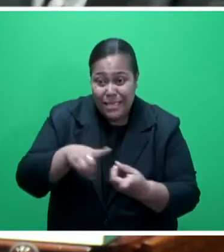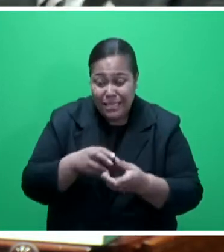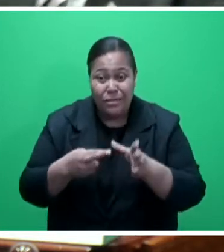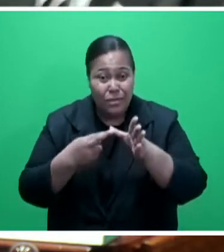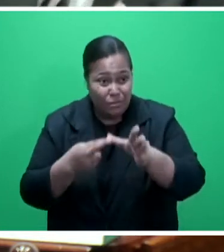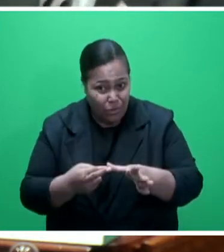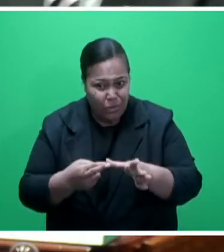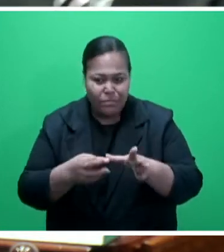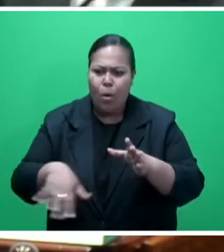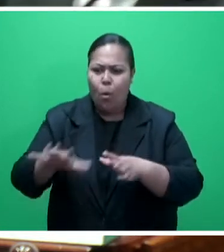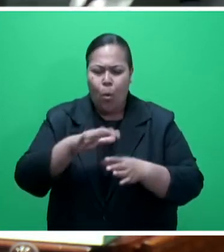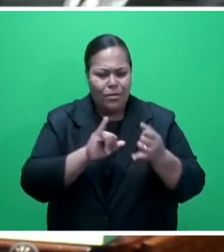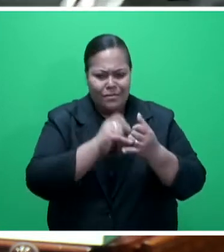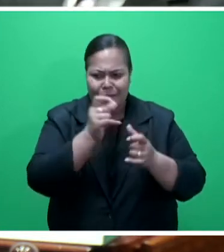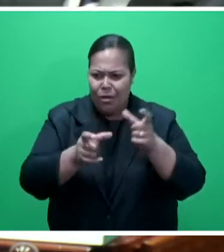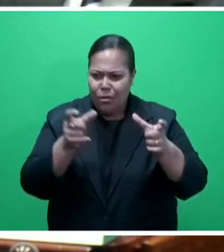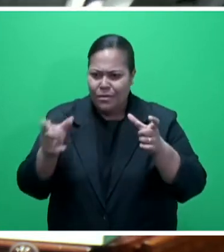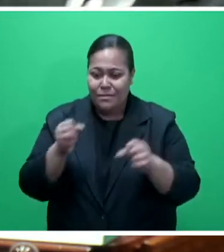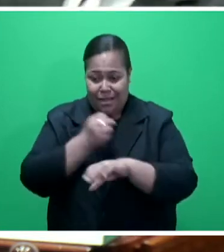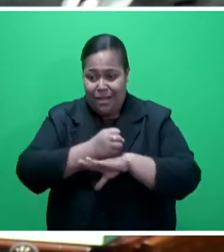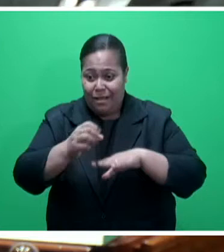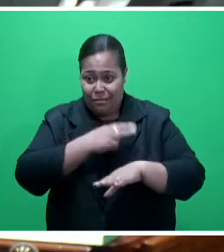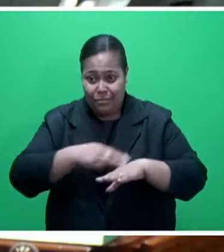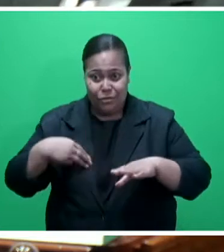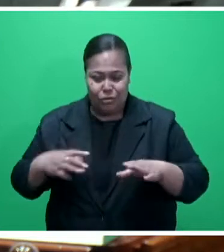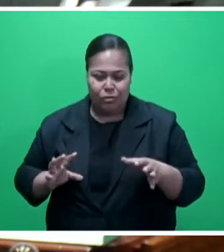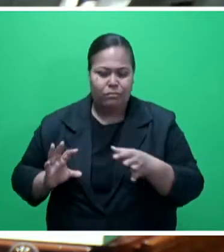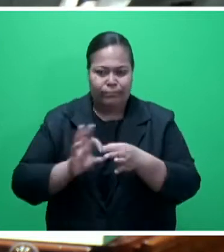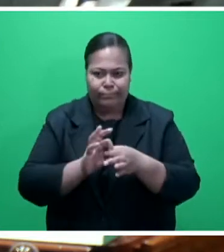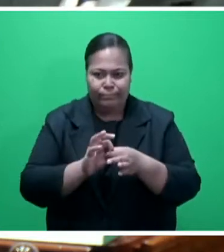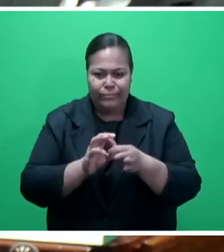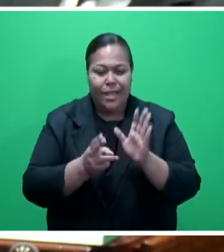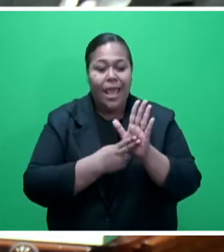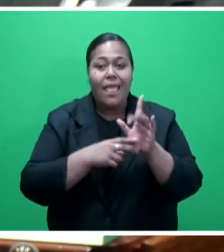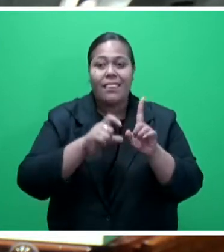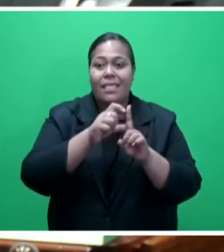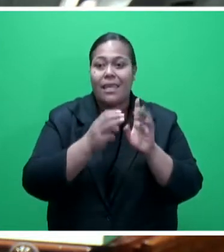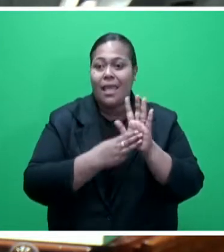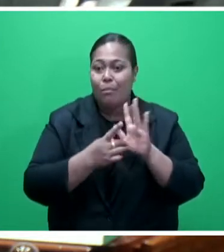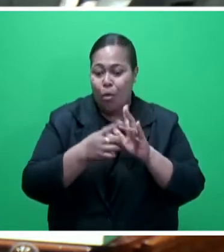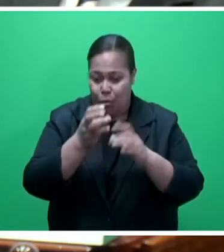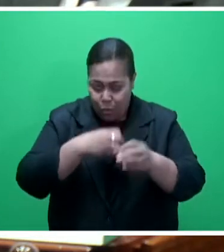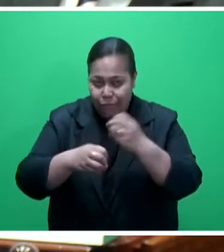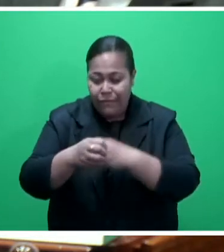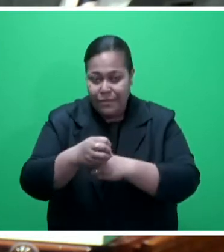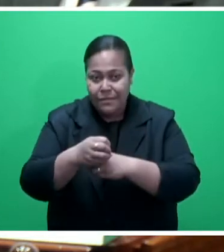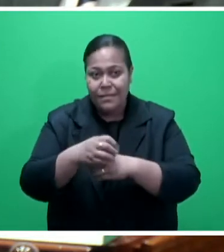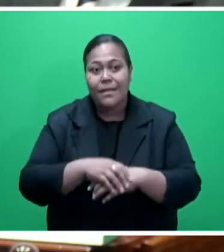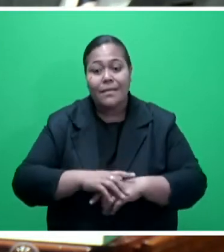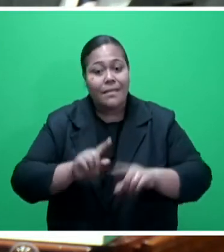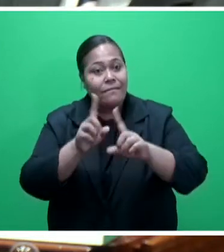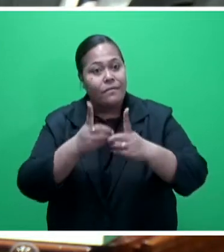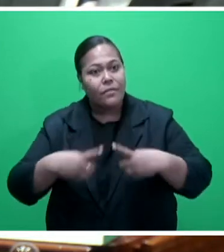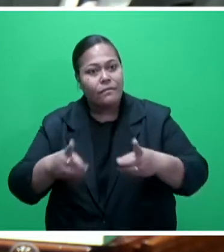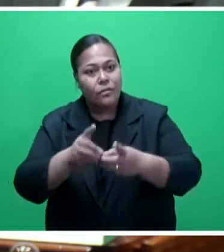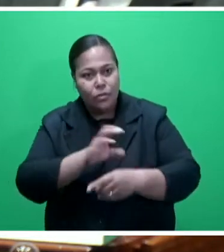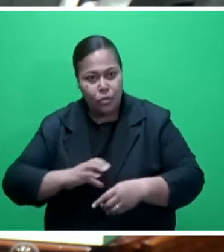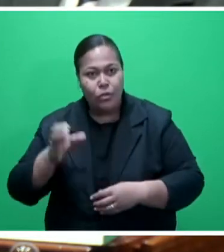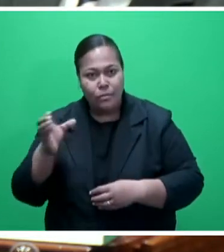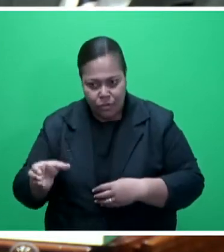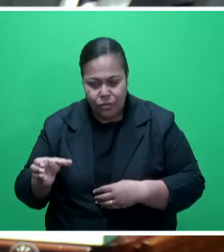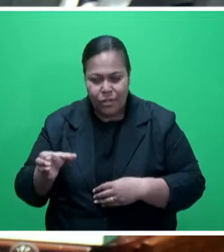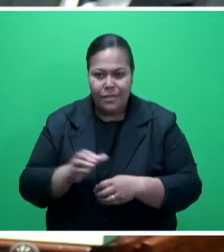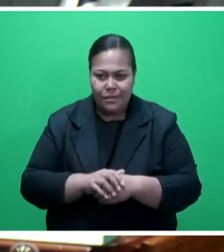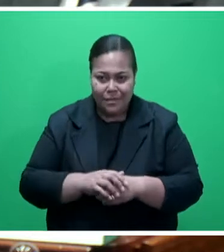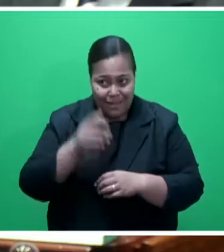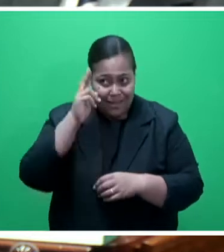ministries and key stakeholders worked with the National Disaster Management Office and the divisional commissioners at subnational level.